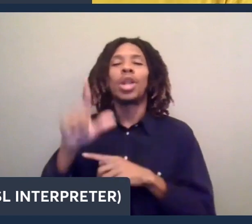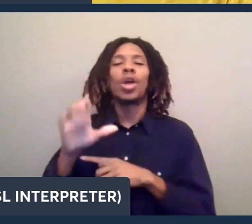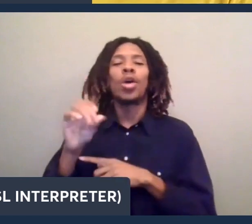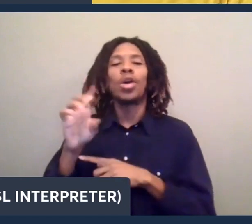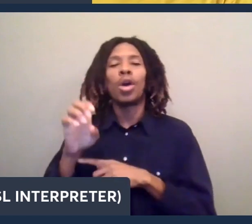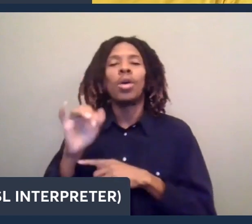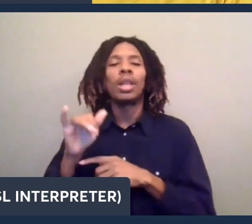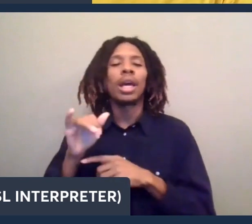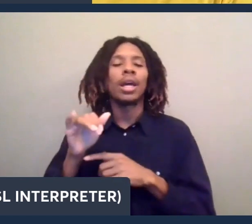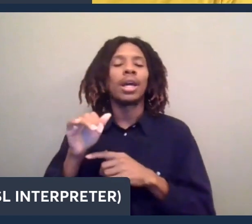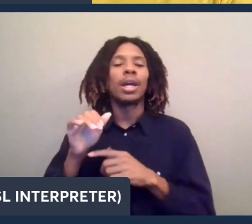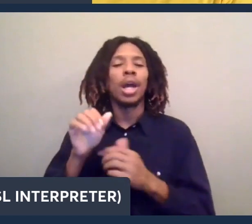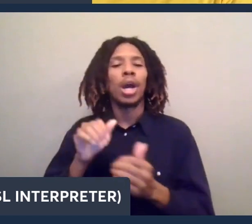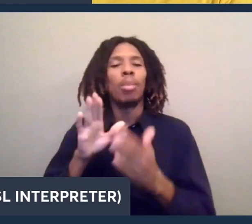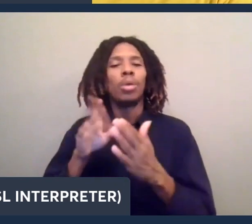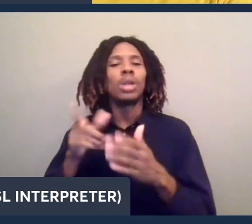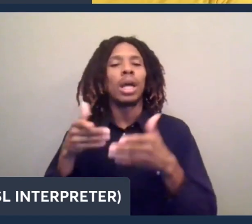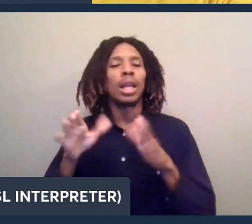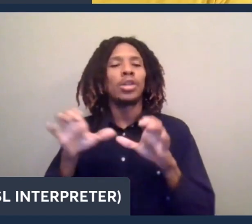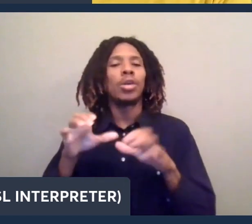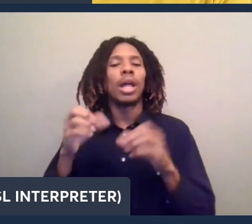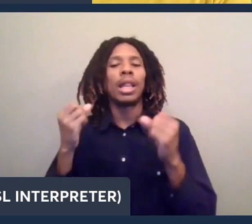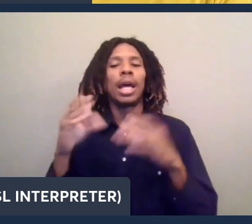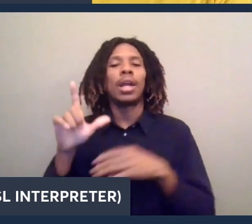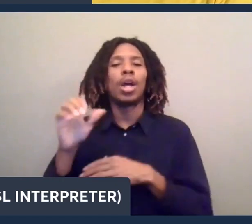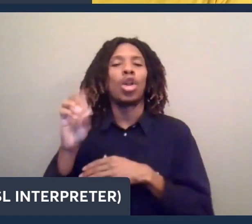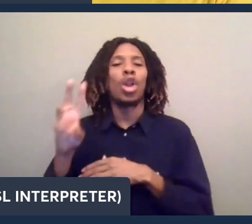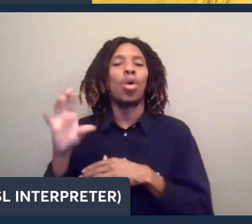this definitely enables you to do a lot of low code.